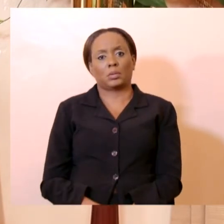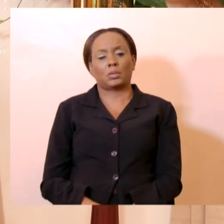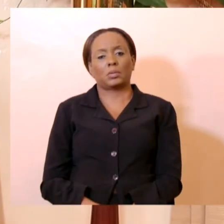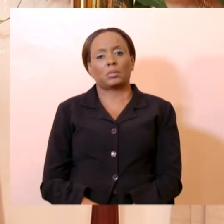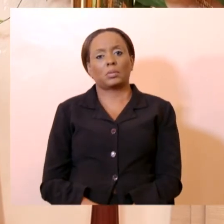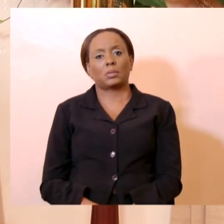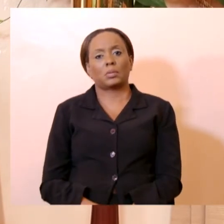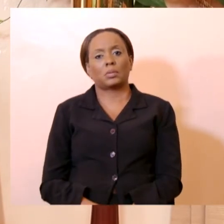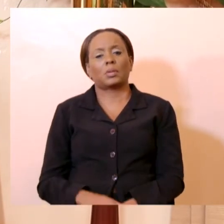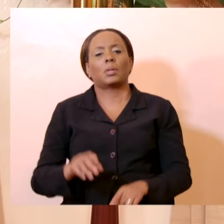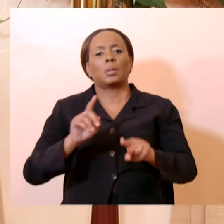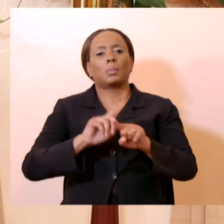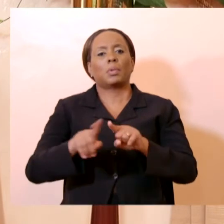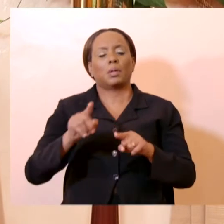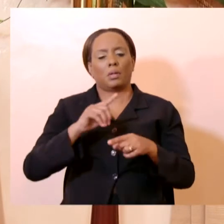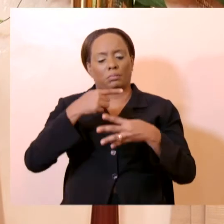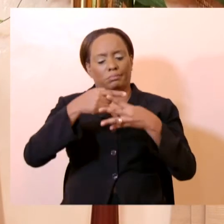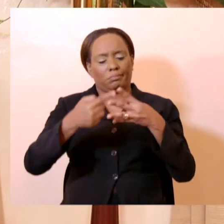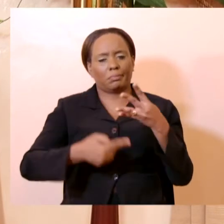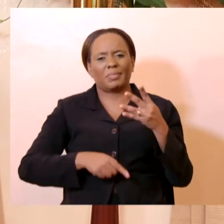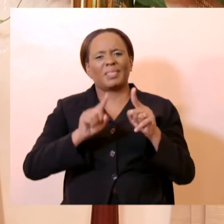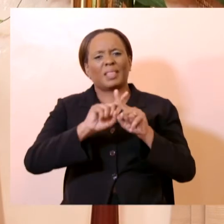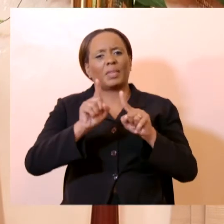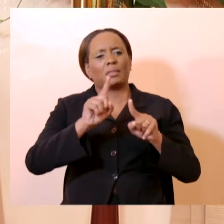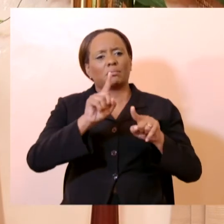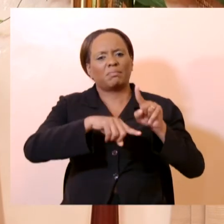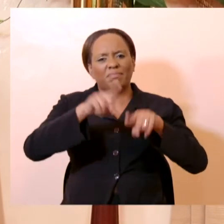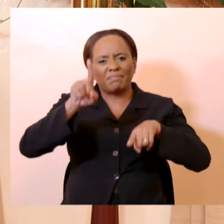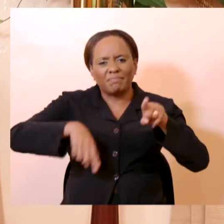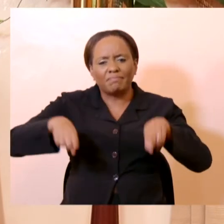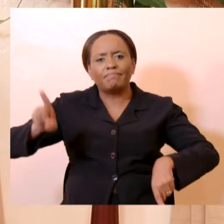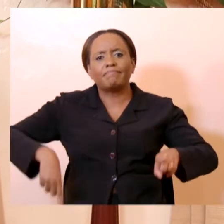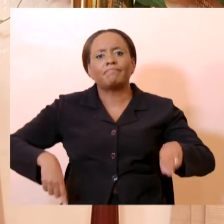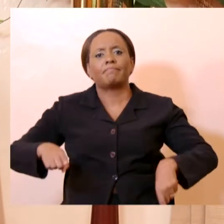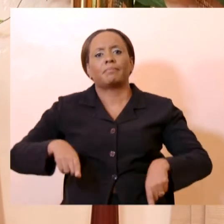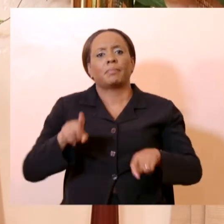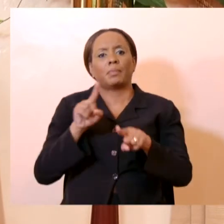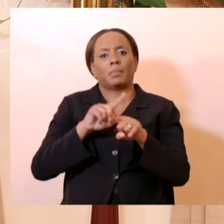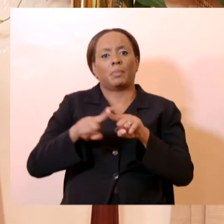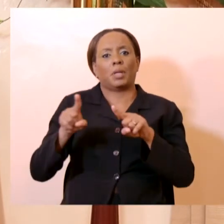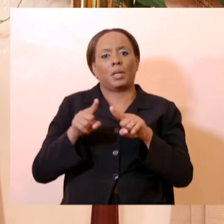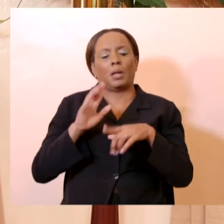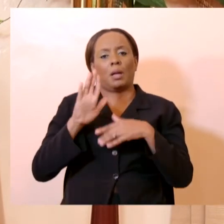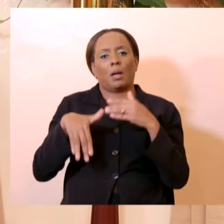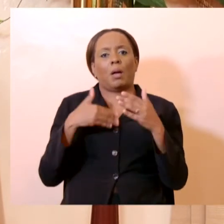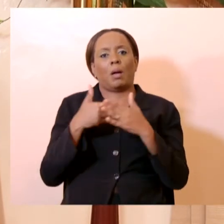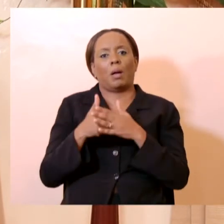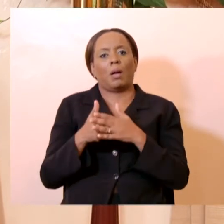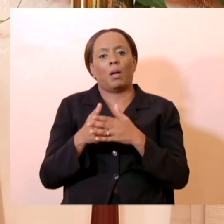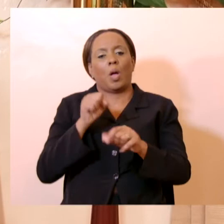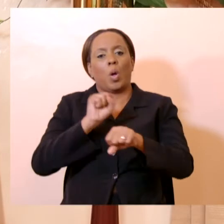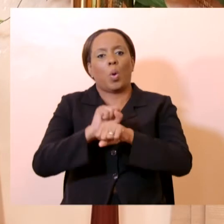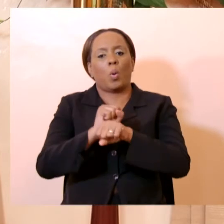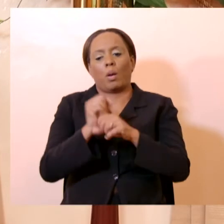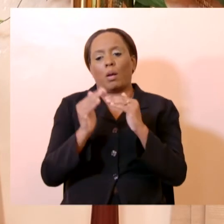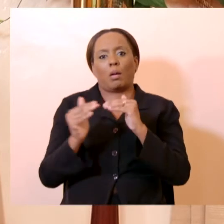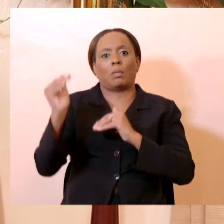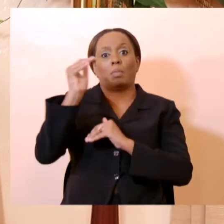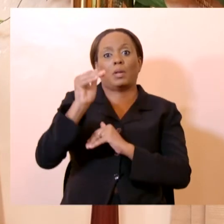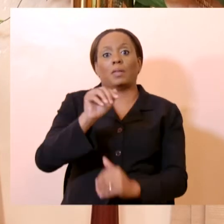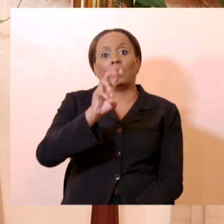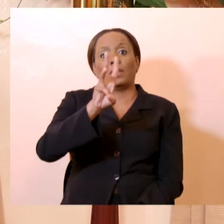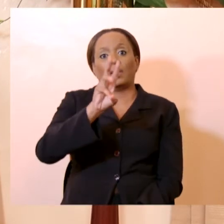vary, but all of these vaccines produce an efficacy above 60%. So